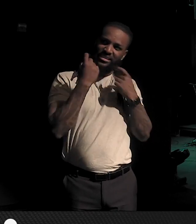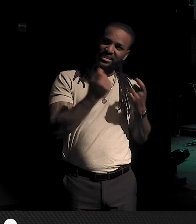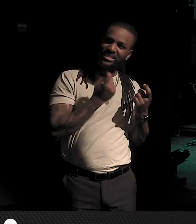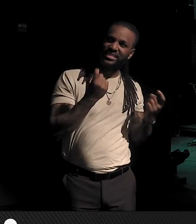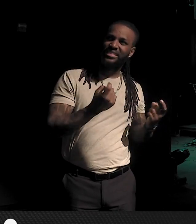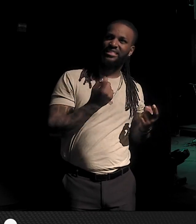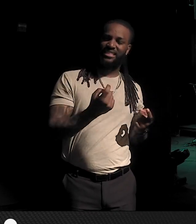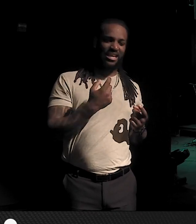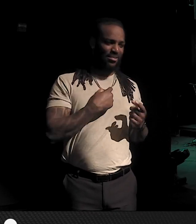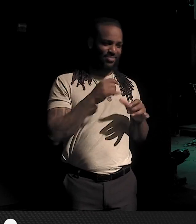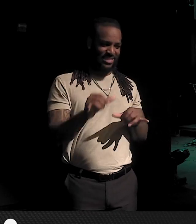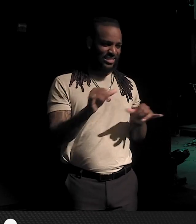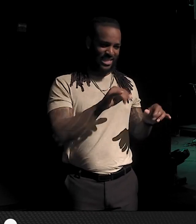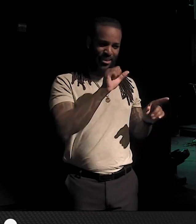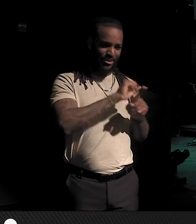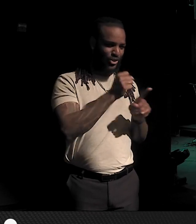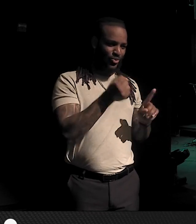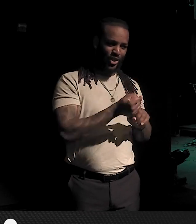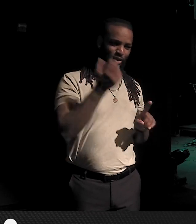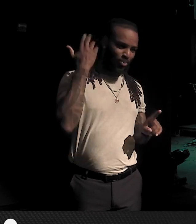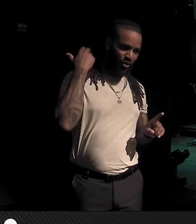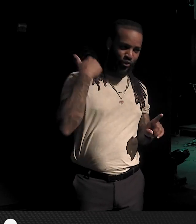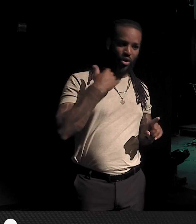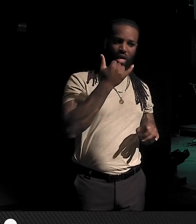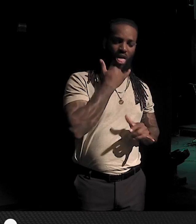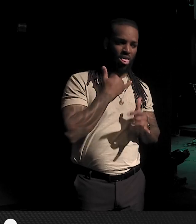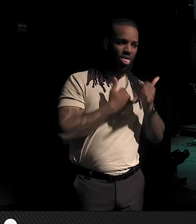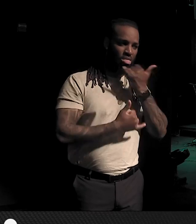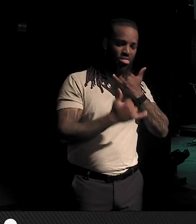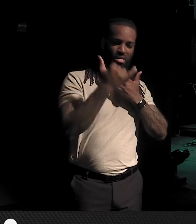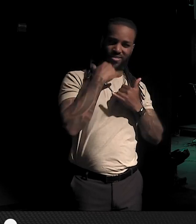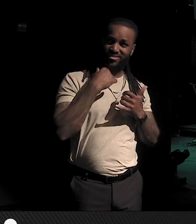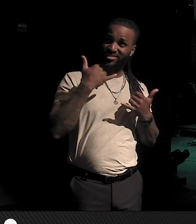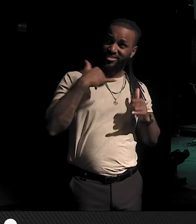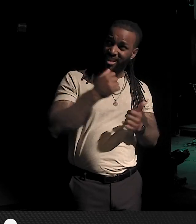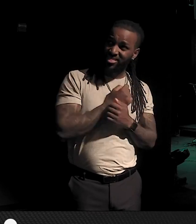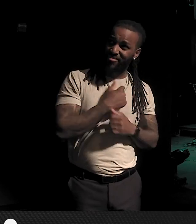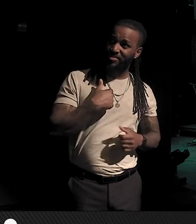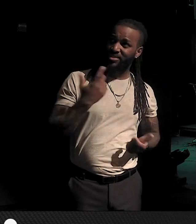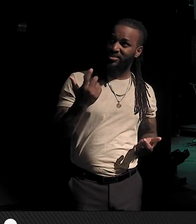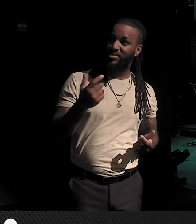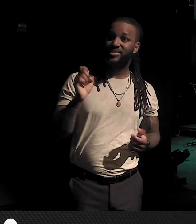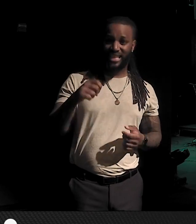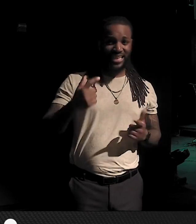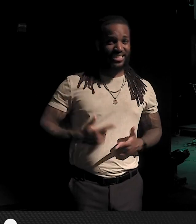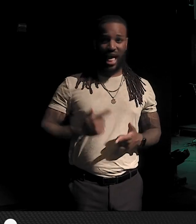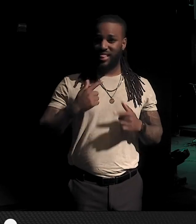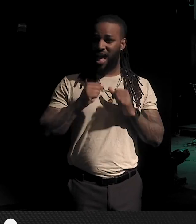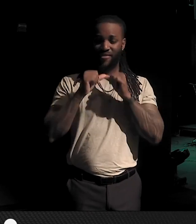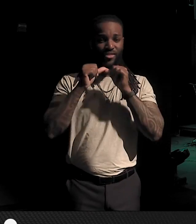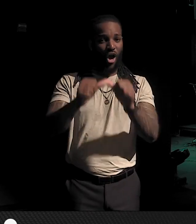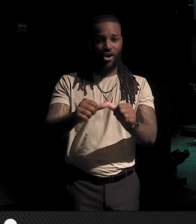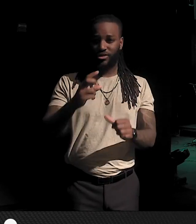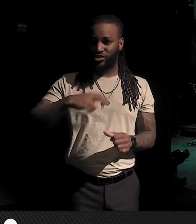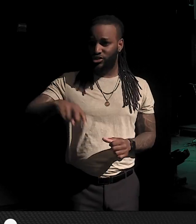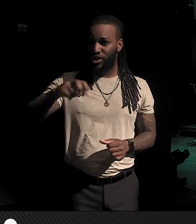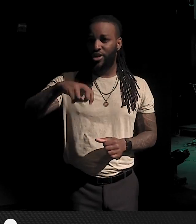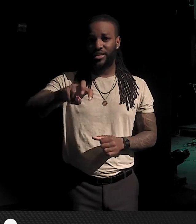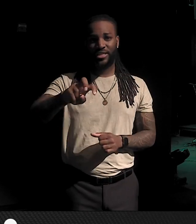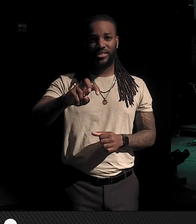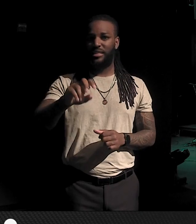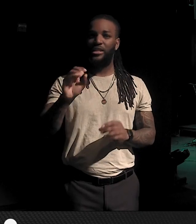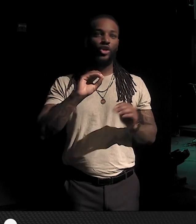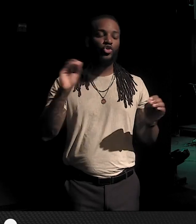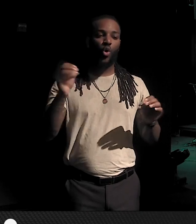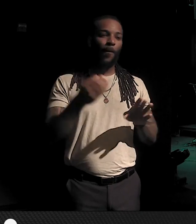in the same situation you helped me with before? It's a lifelong journey. It's not something that has any kind of like before